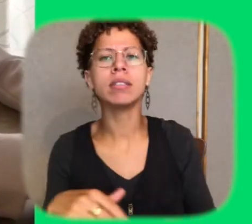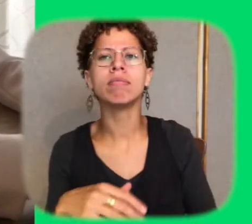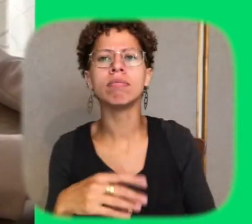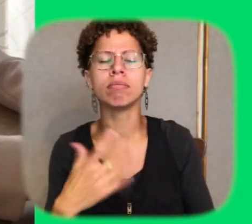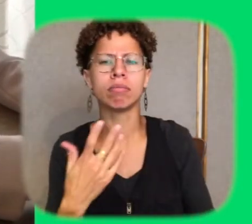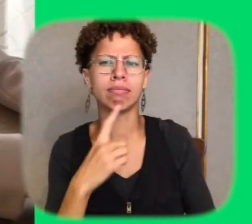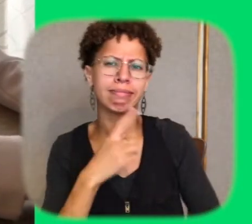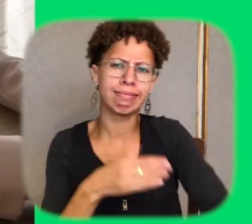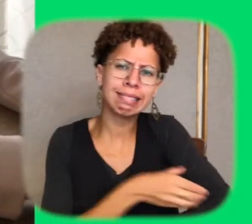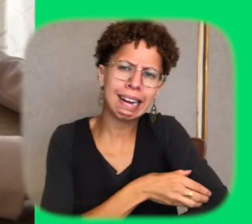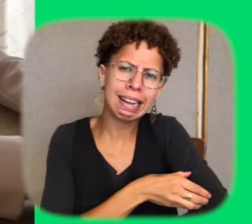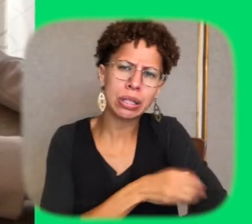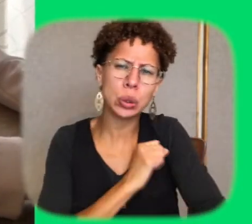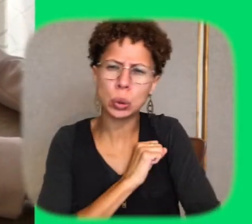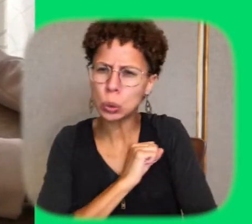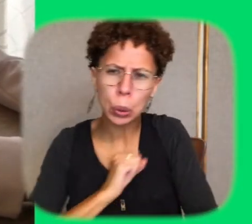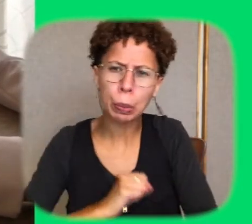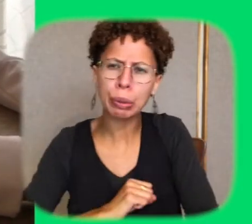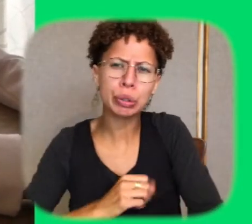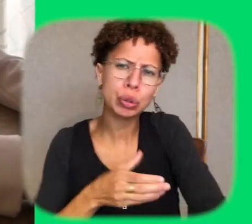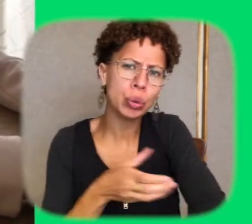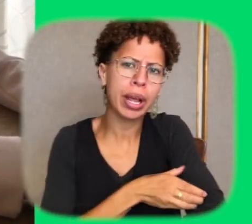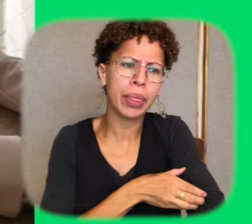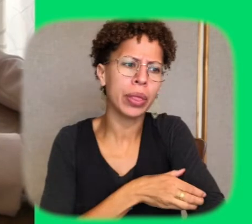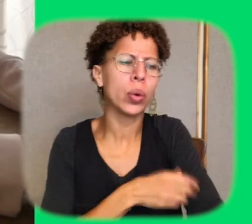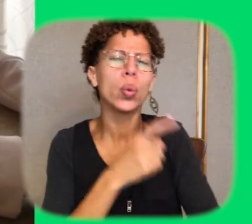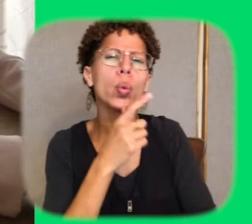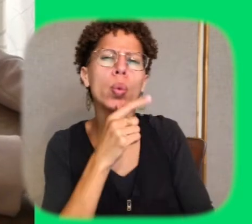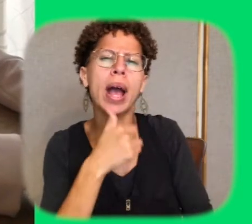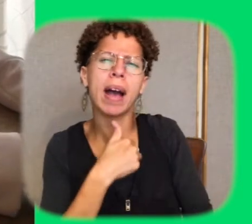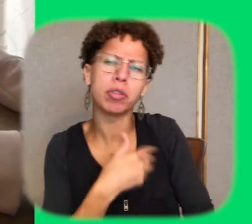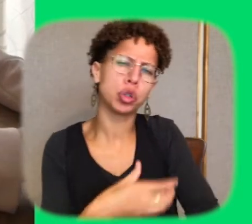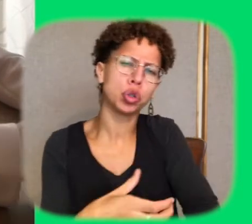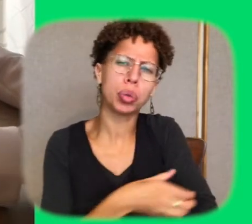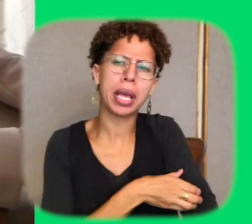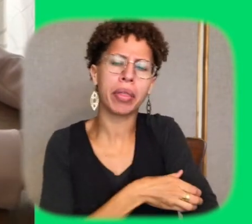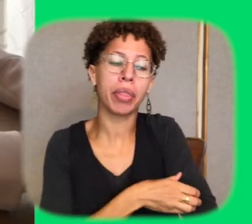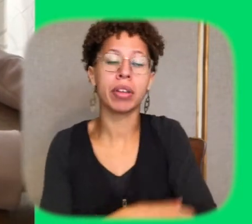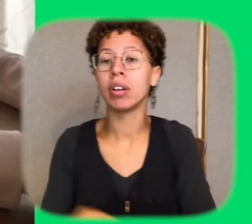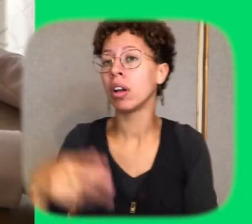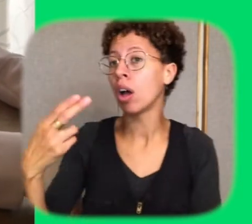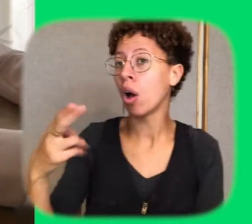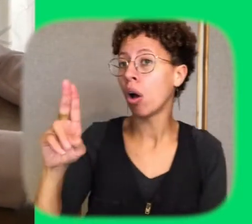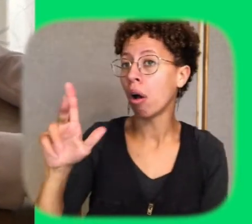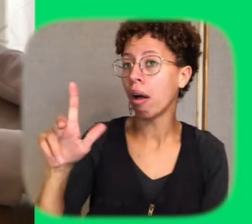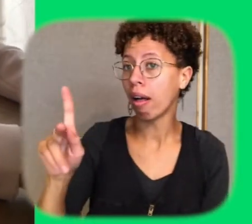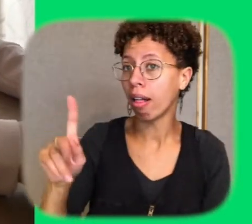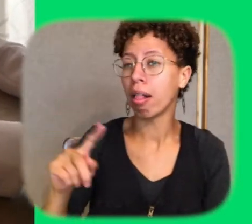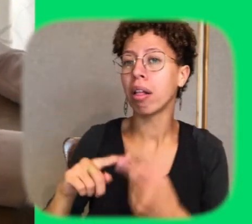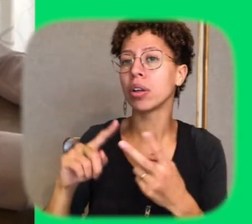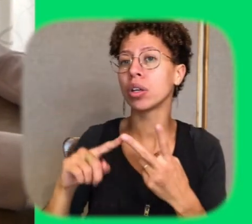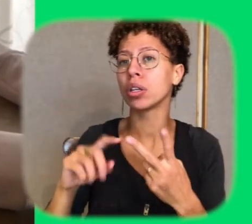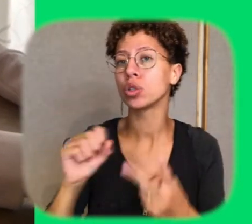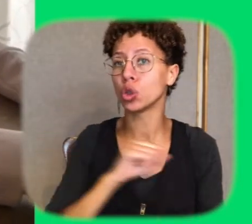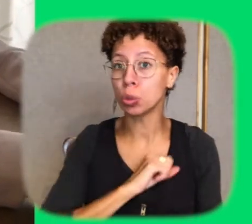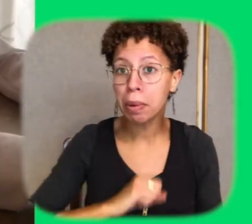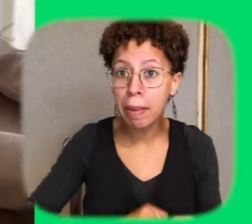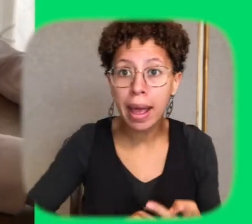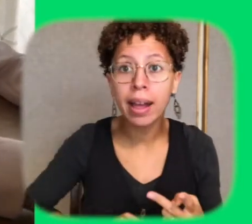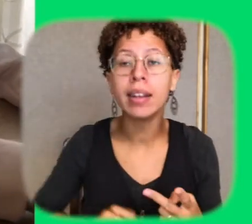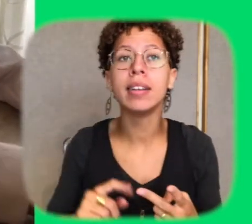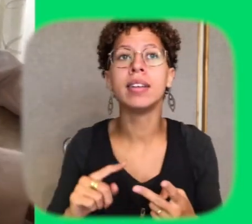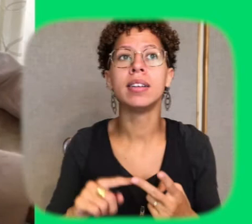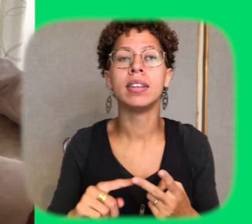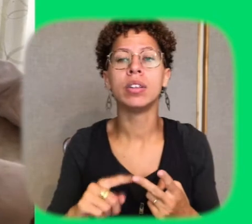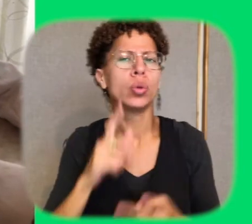you know any? Hulk, Superman. Hulk and Superman? Yeah. Any else? Anybody else? I think I